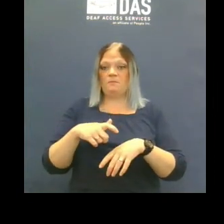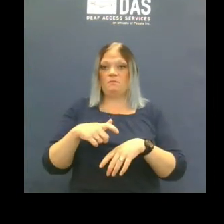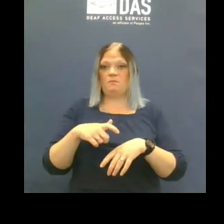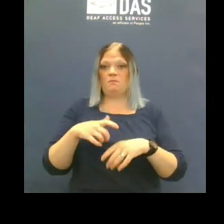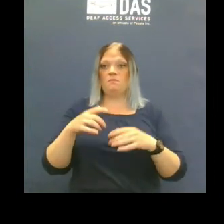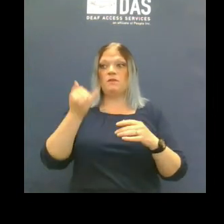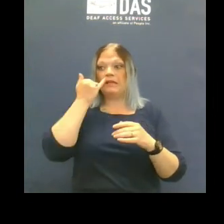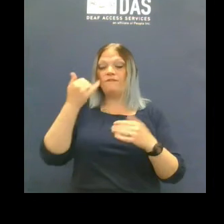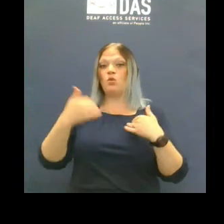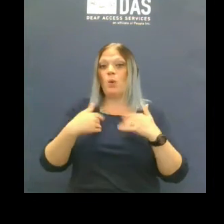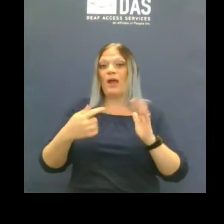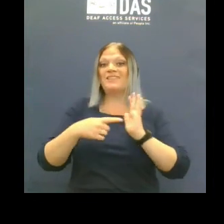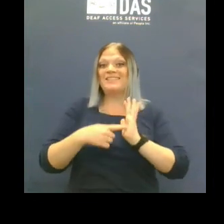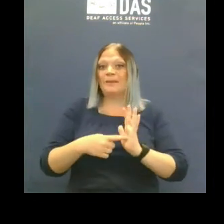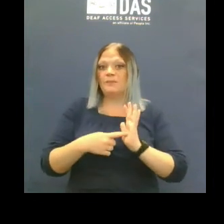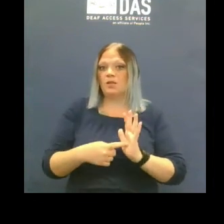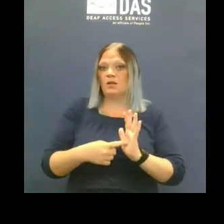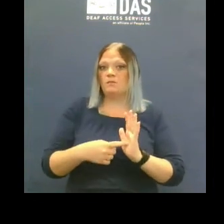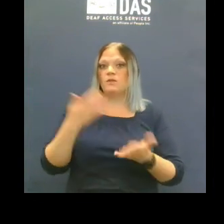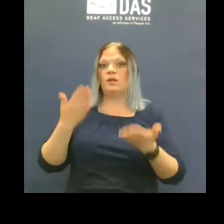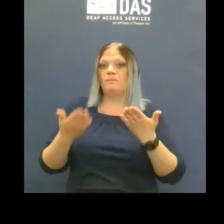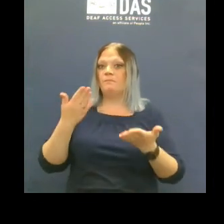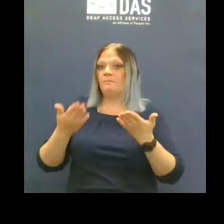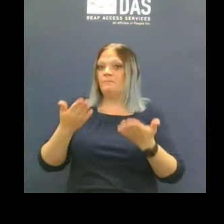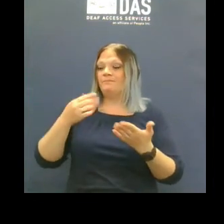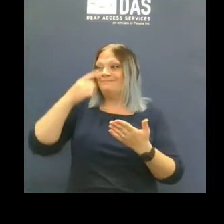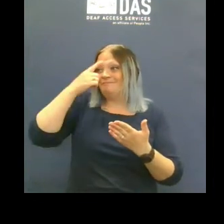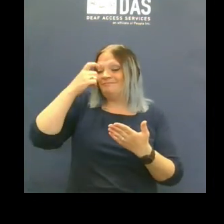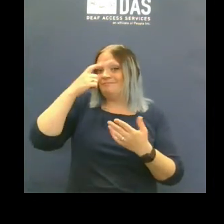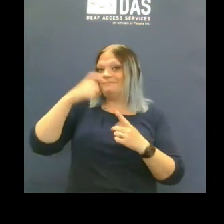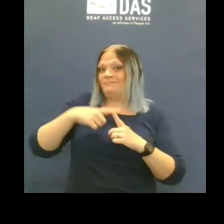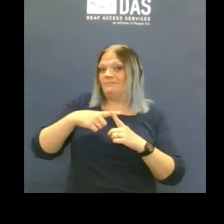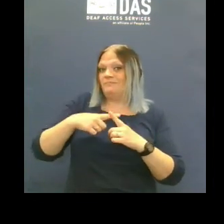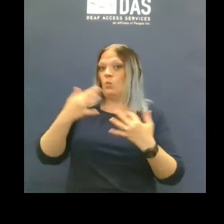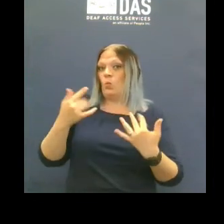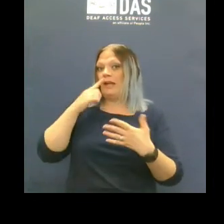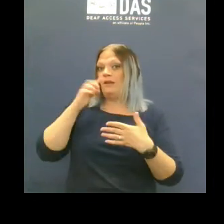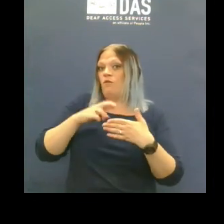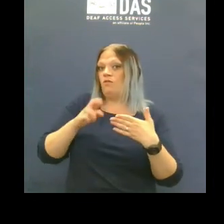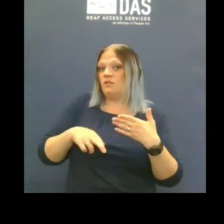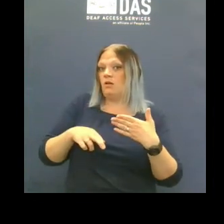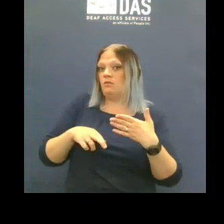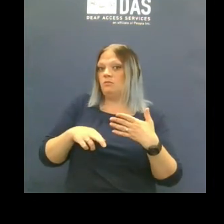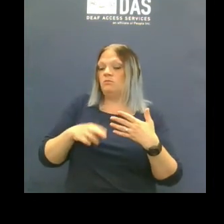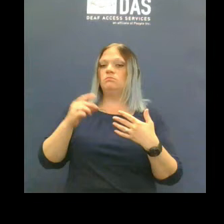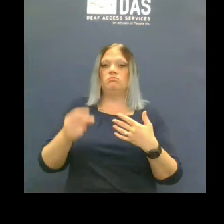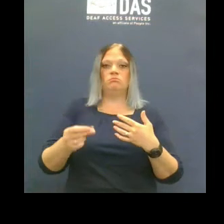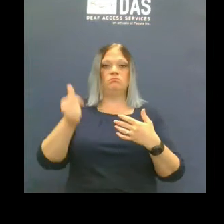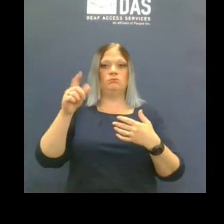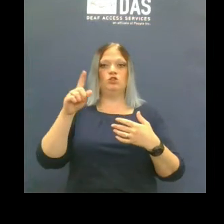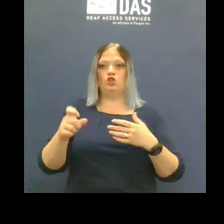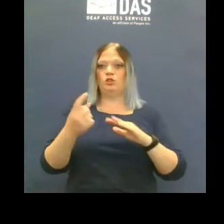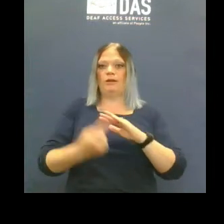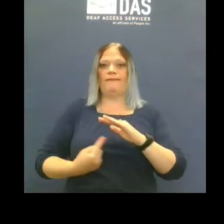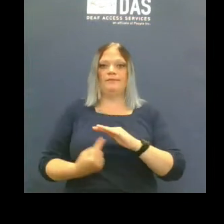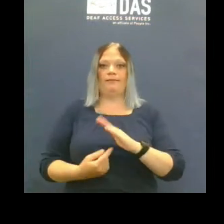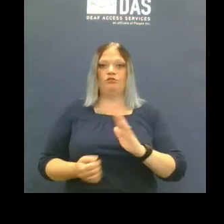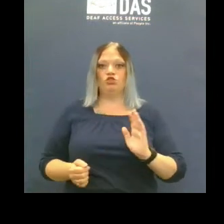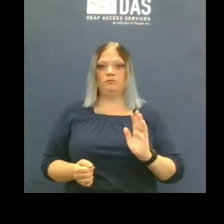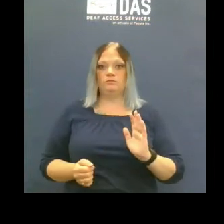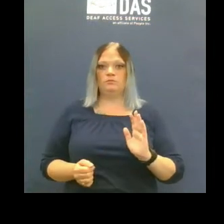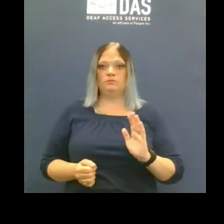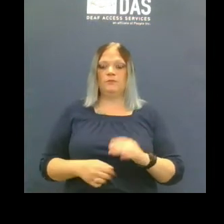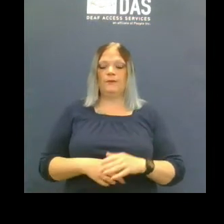have symptoms and you might have COVID-19 and you're waiting to get that test result, you should be in isolation. And then